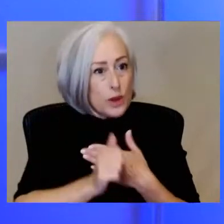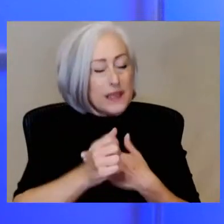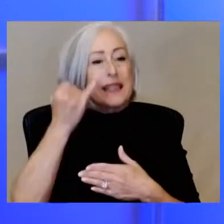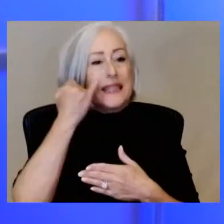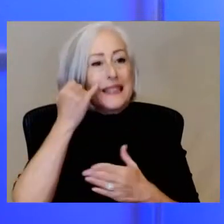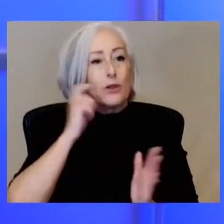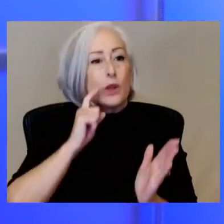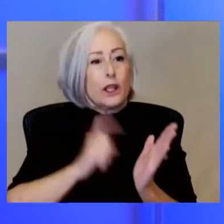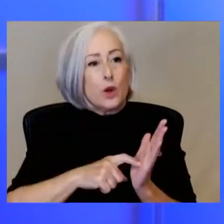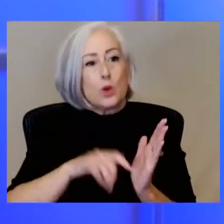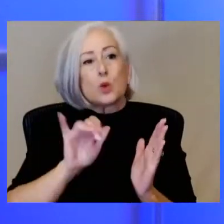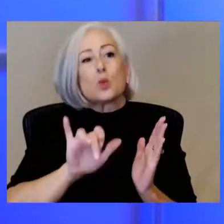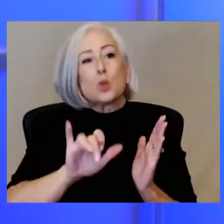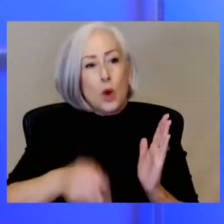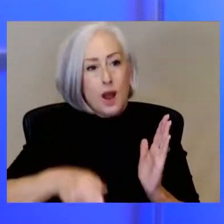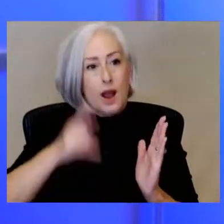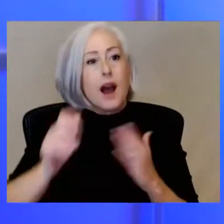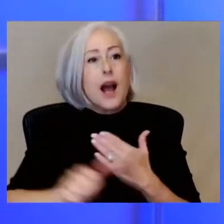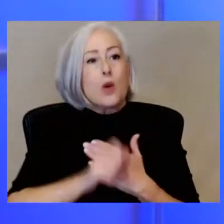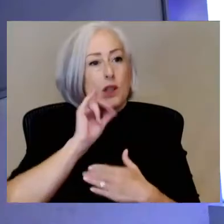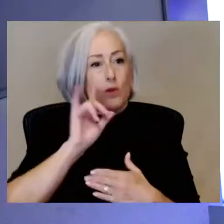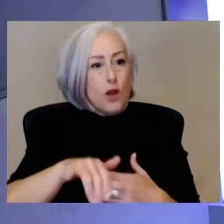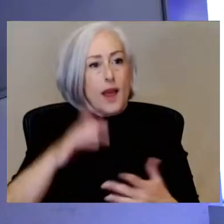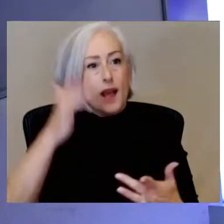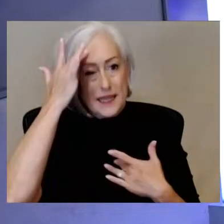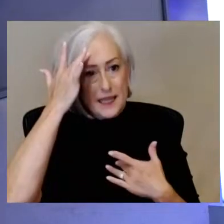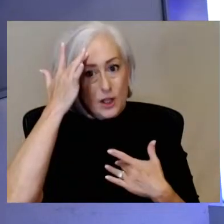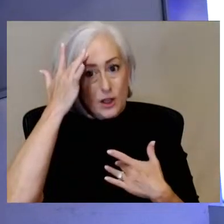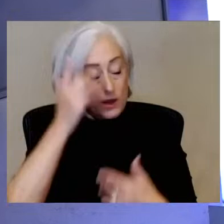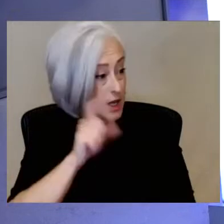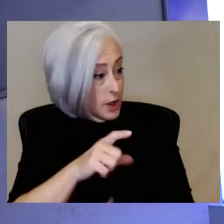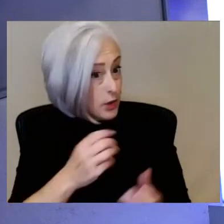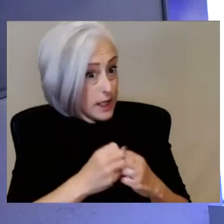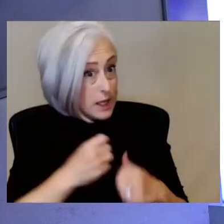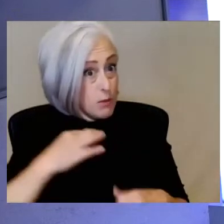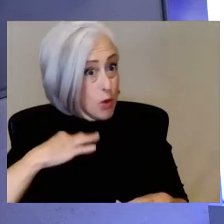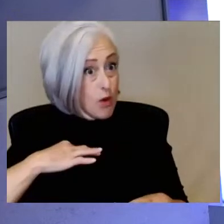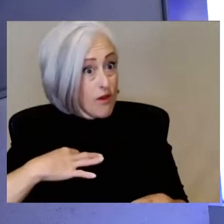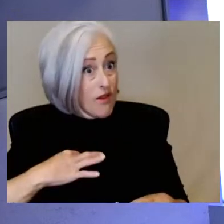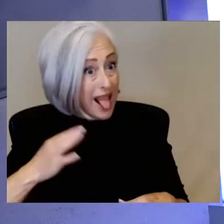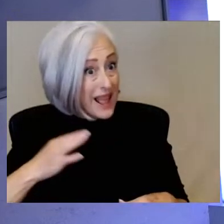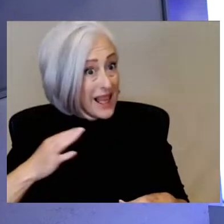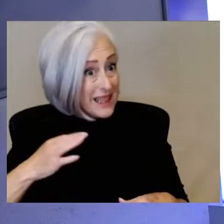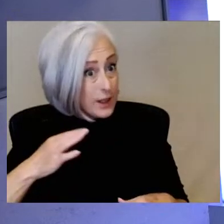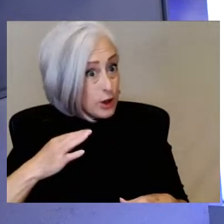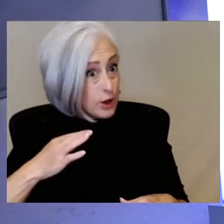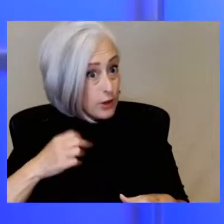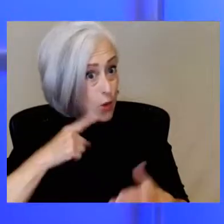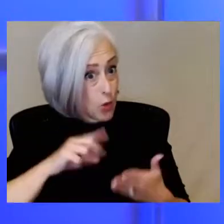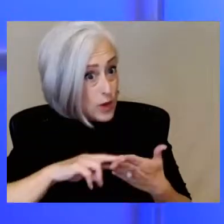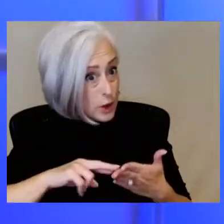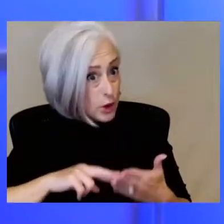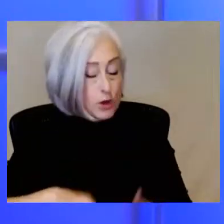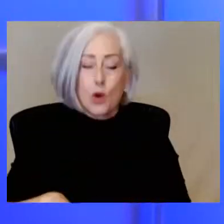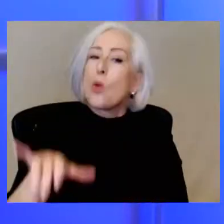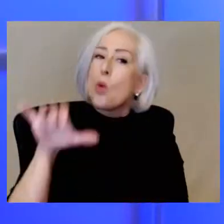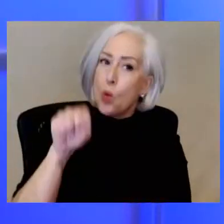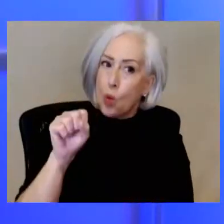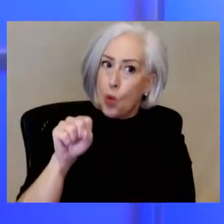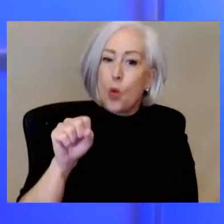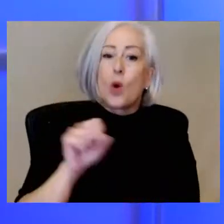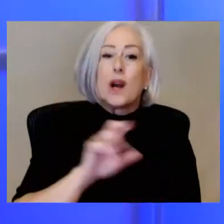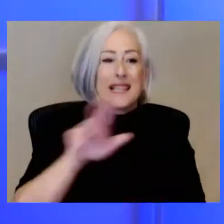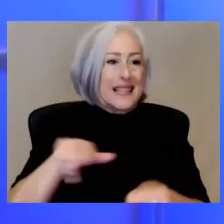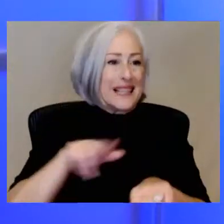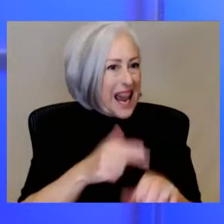for the disease. And so you still need more volunteers for that research? Oh yes, I mean I'll tell you, this is true nationally.